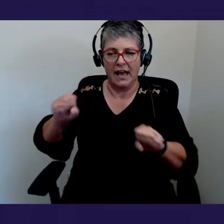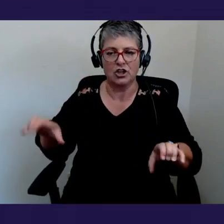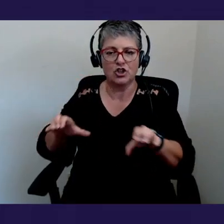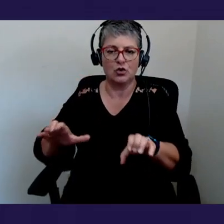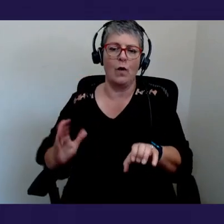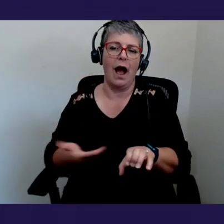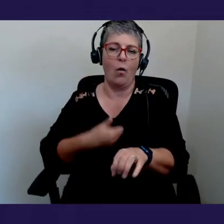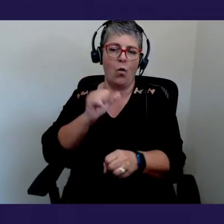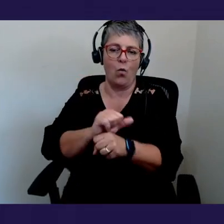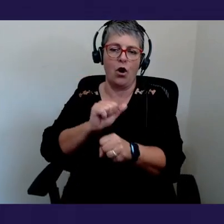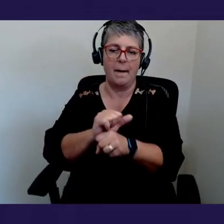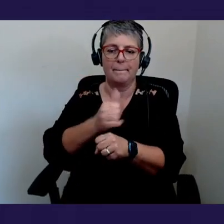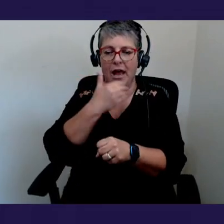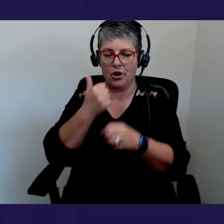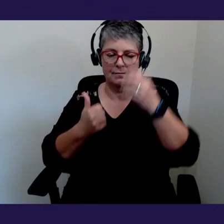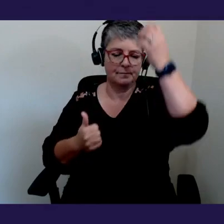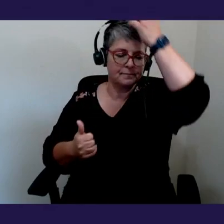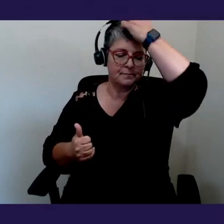We